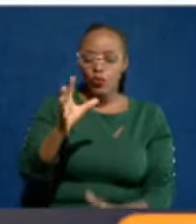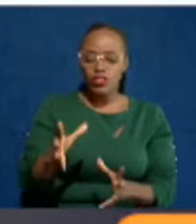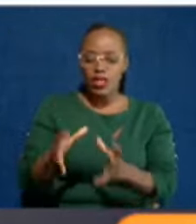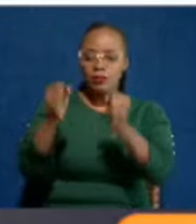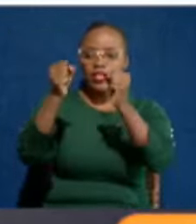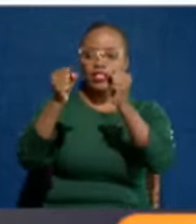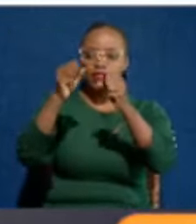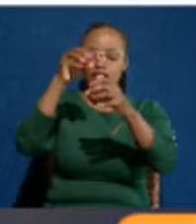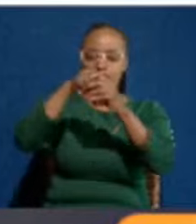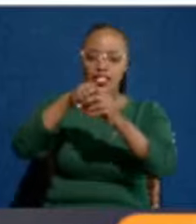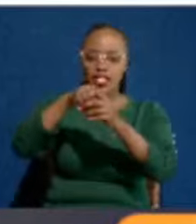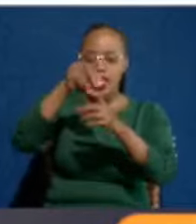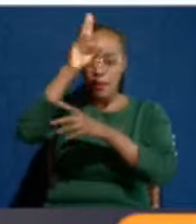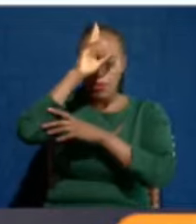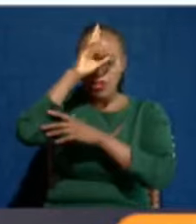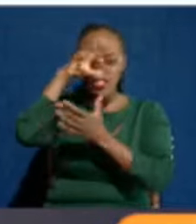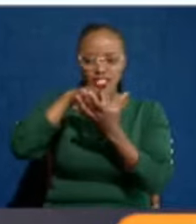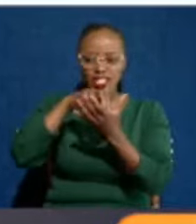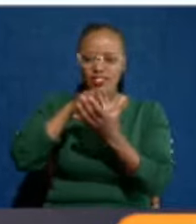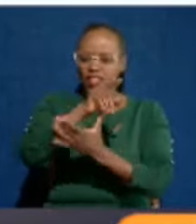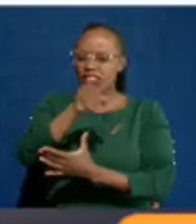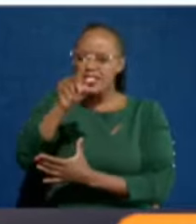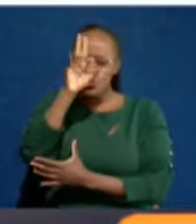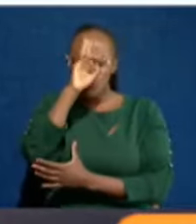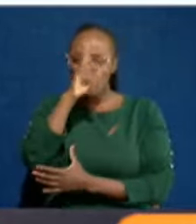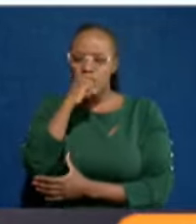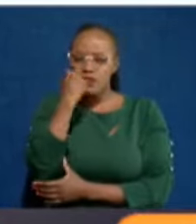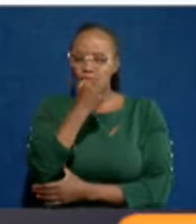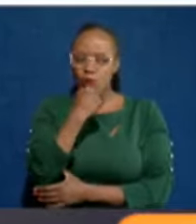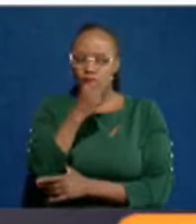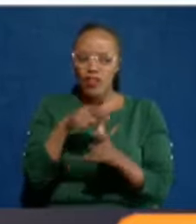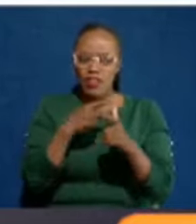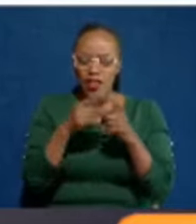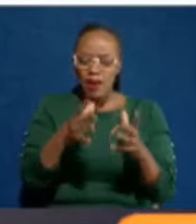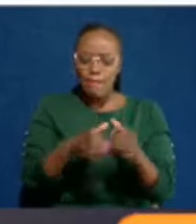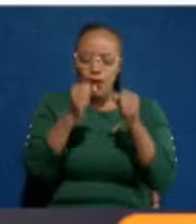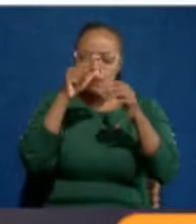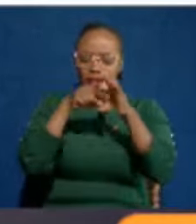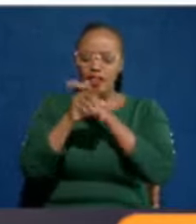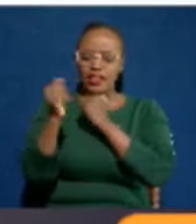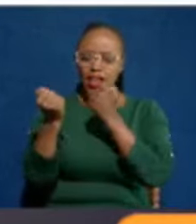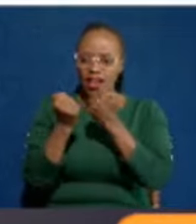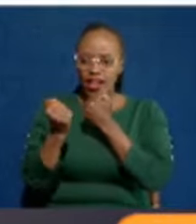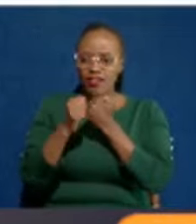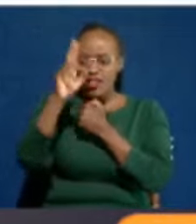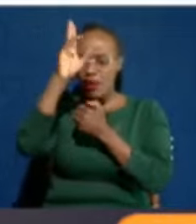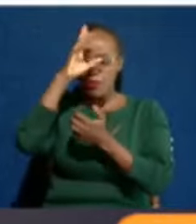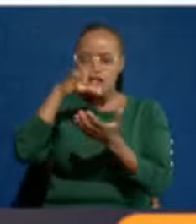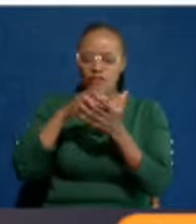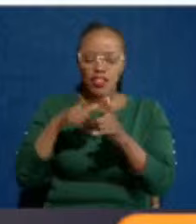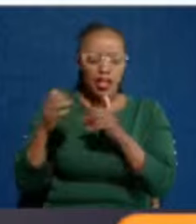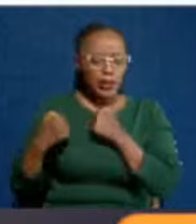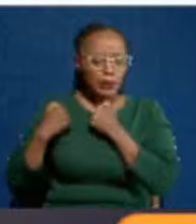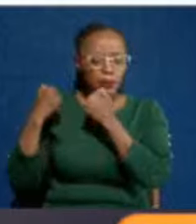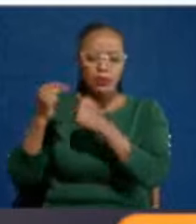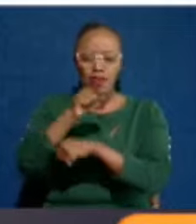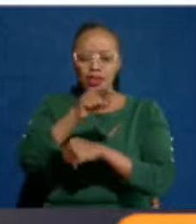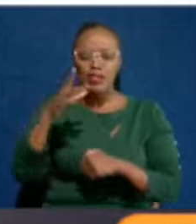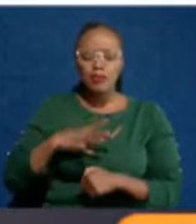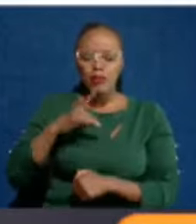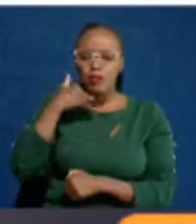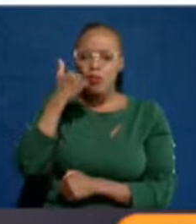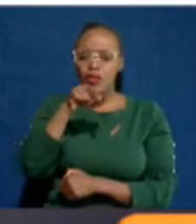abducted inside a police station, who were those officers who bundled him into a car in a police station and drove him away? Who are they? Where